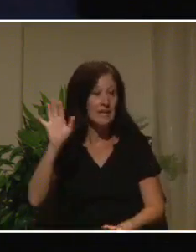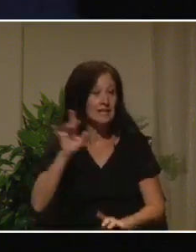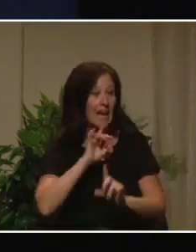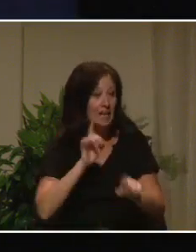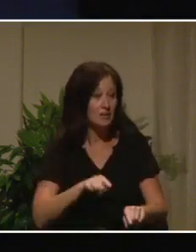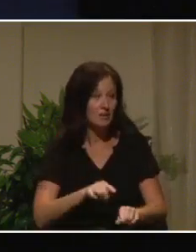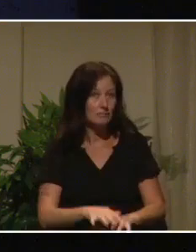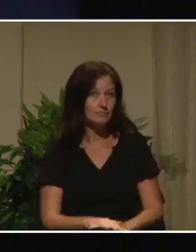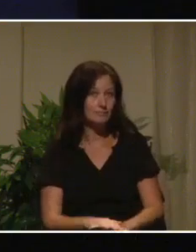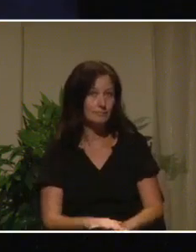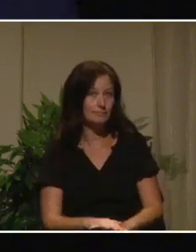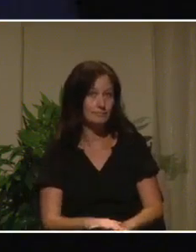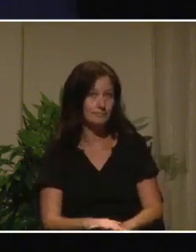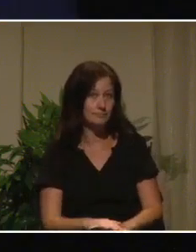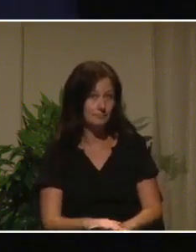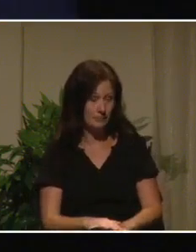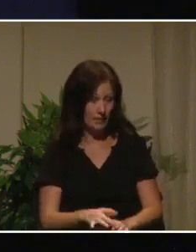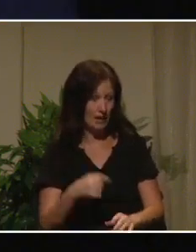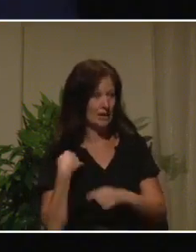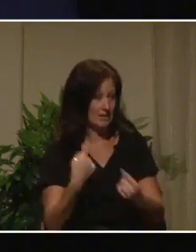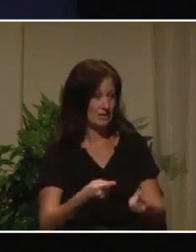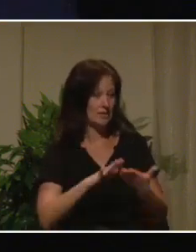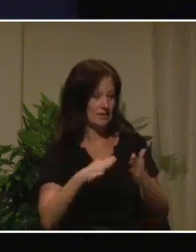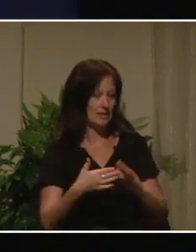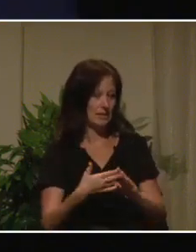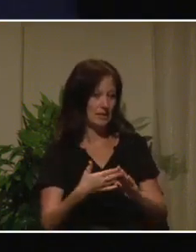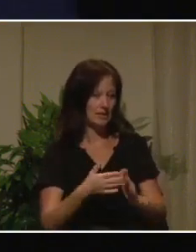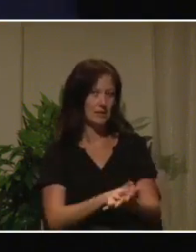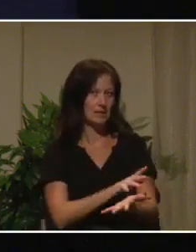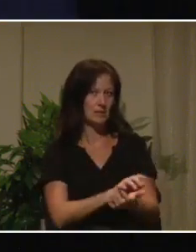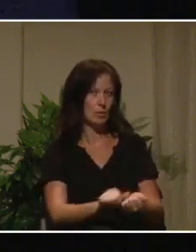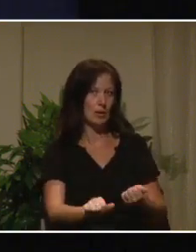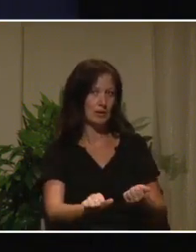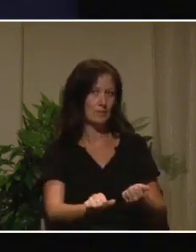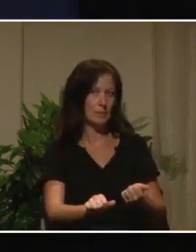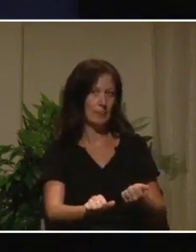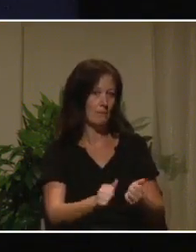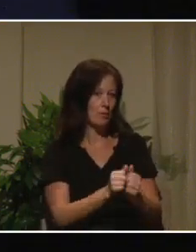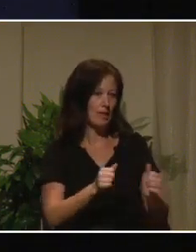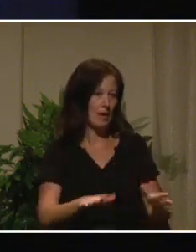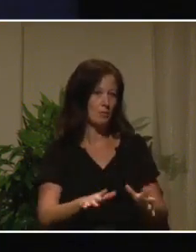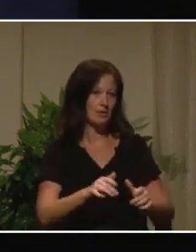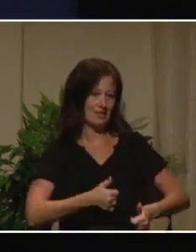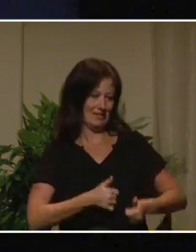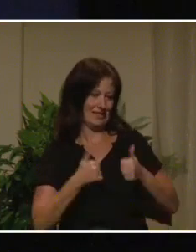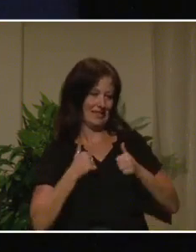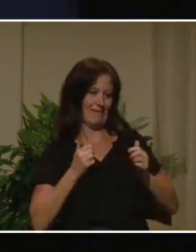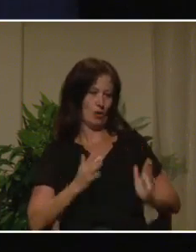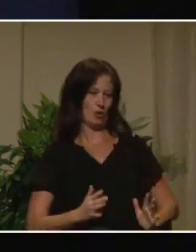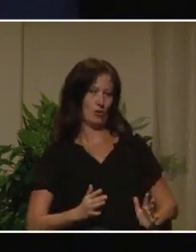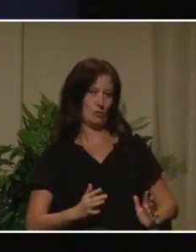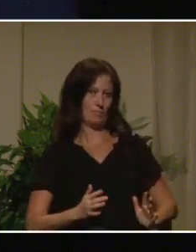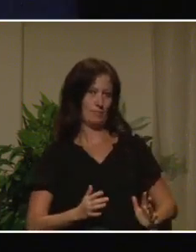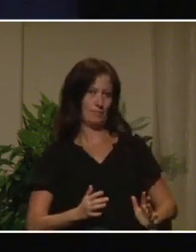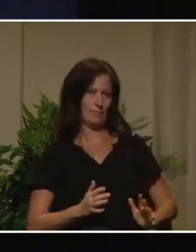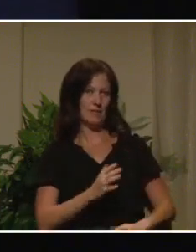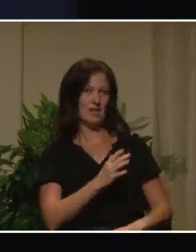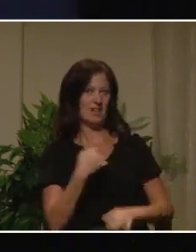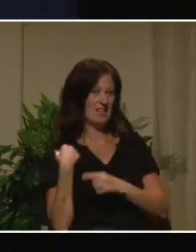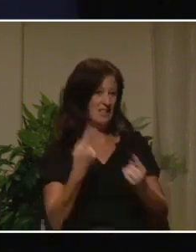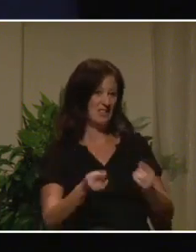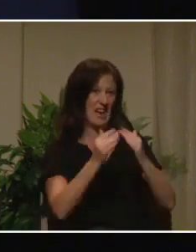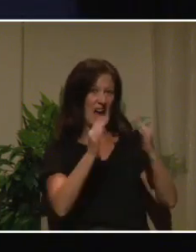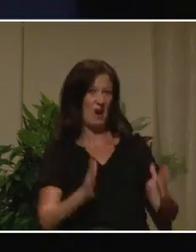the cities lie ruined and without inhabitant, until the houses are left deserted and the fields ruined